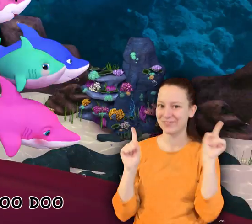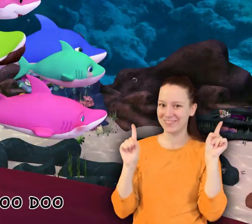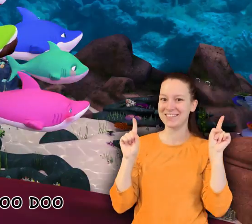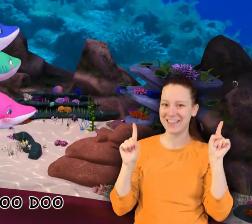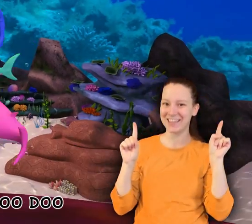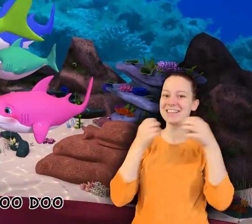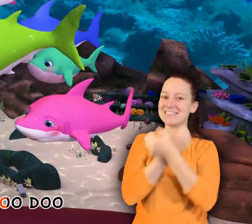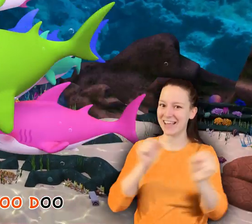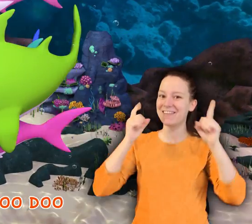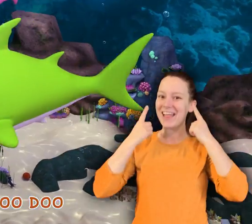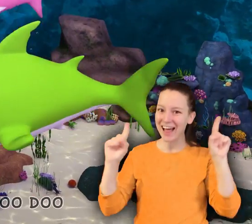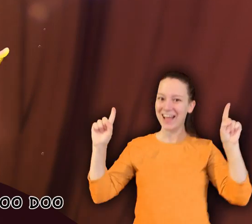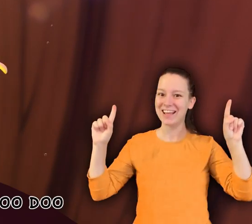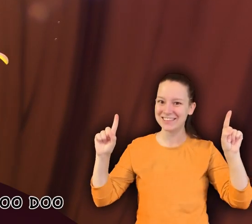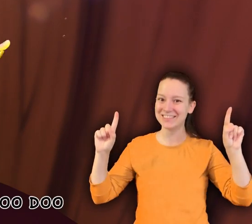at